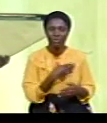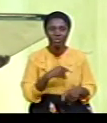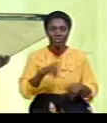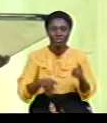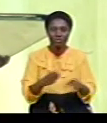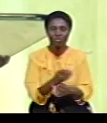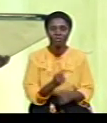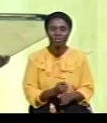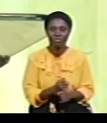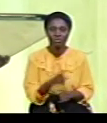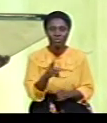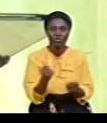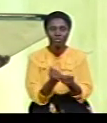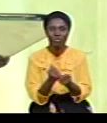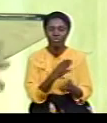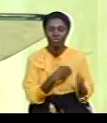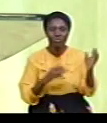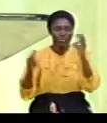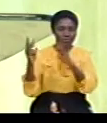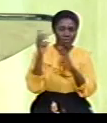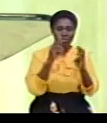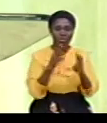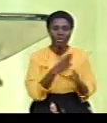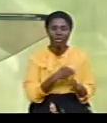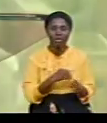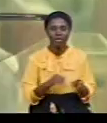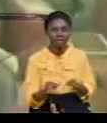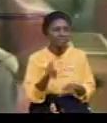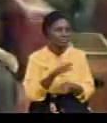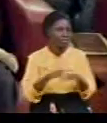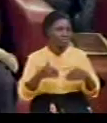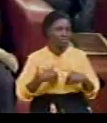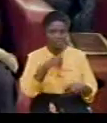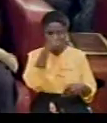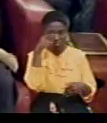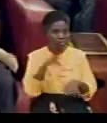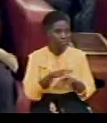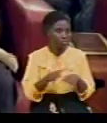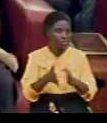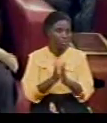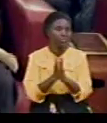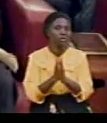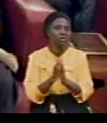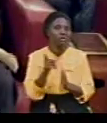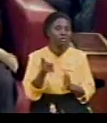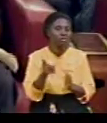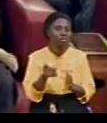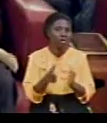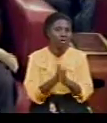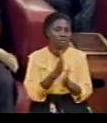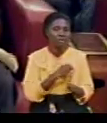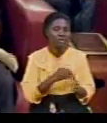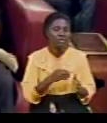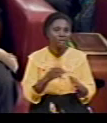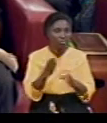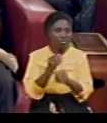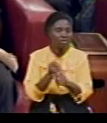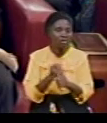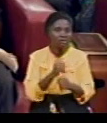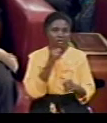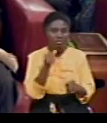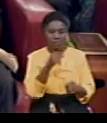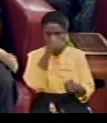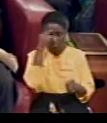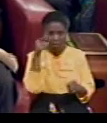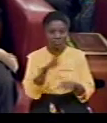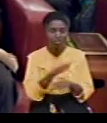fight and war, yet ye have not, because ye ask not. Ye ask and receive not, because ye ask amiss, that ye may